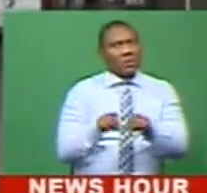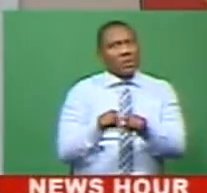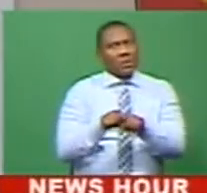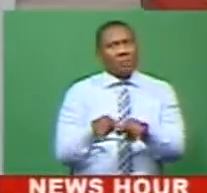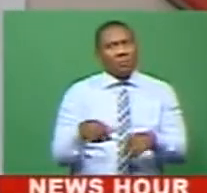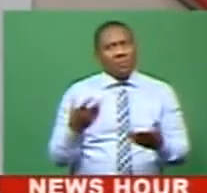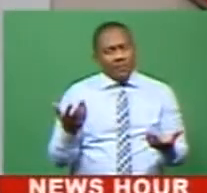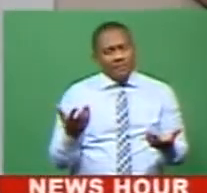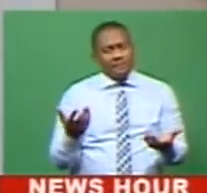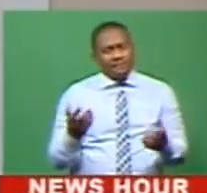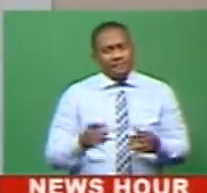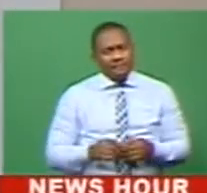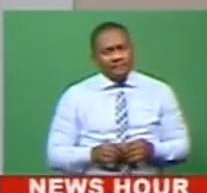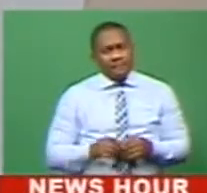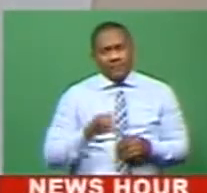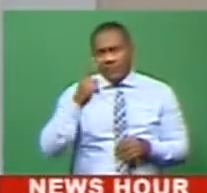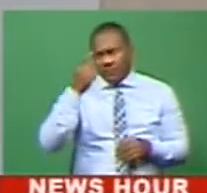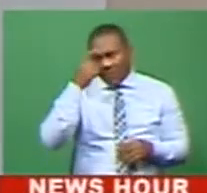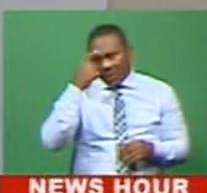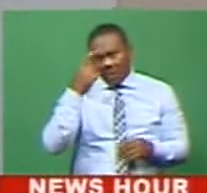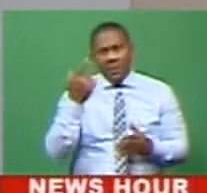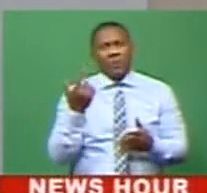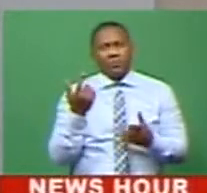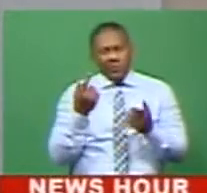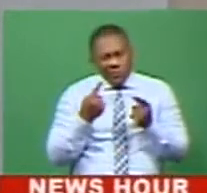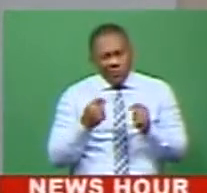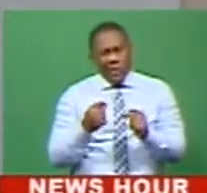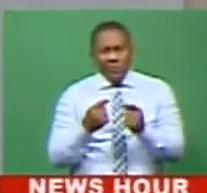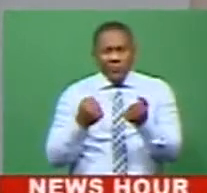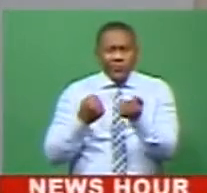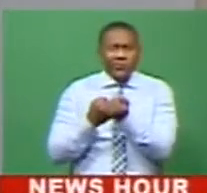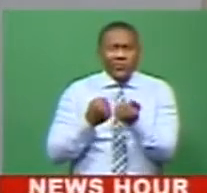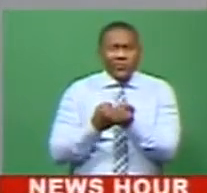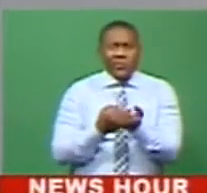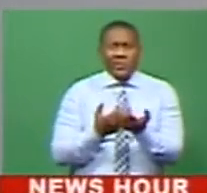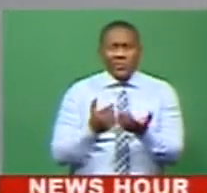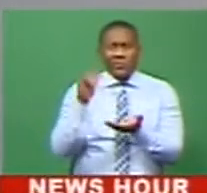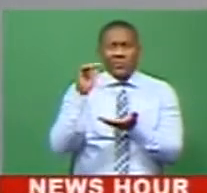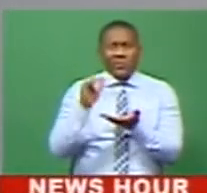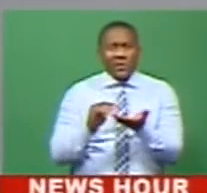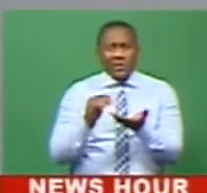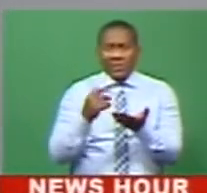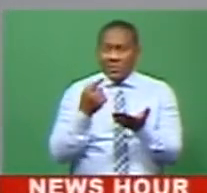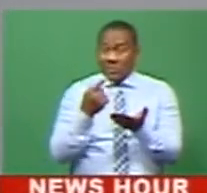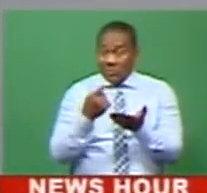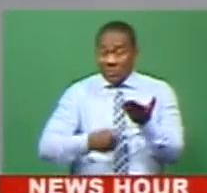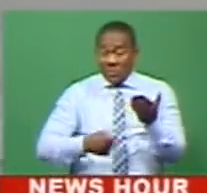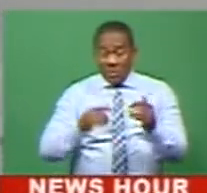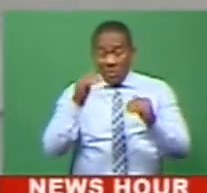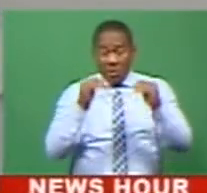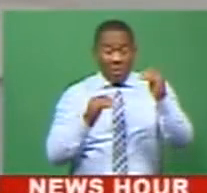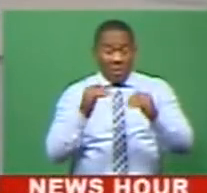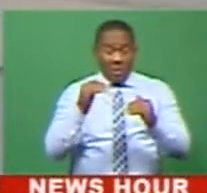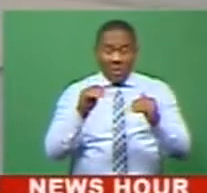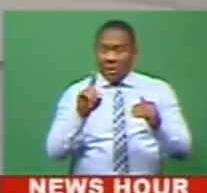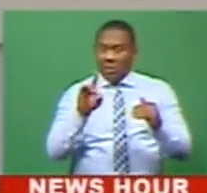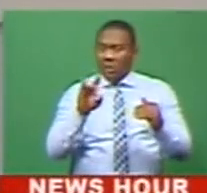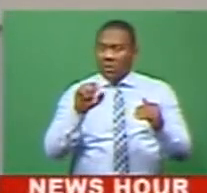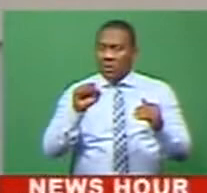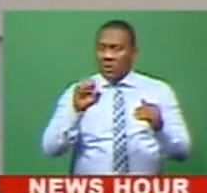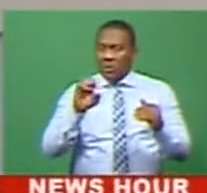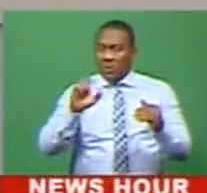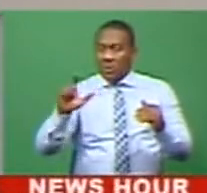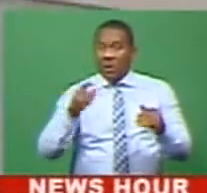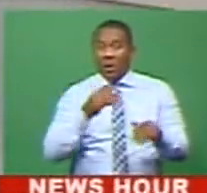cap the fuel prices, government made several interventions, including the reduction of the price stabilization levy on diesel and